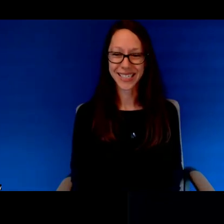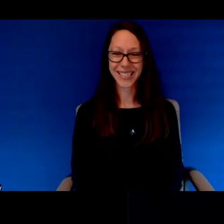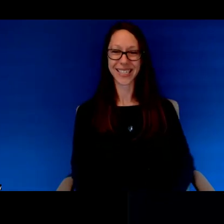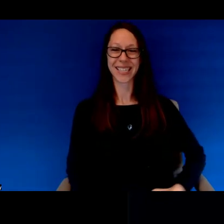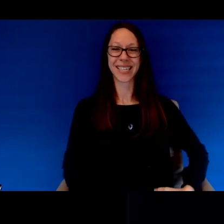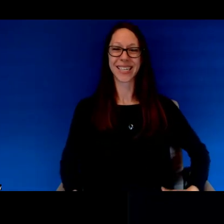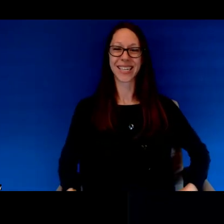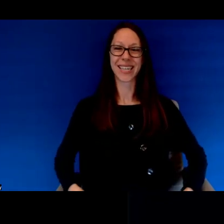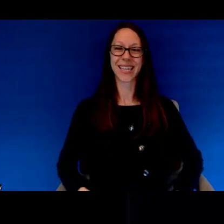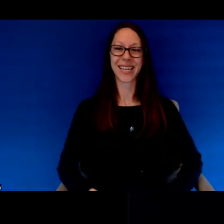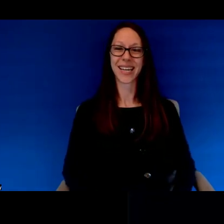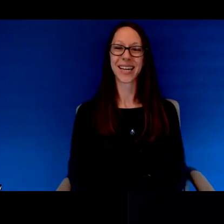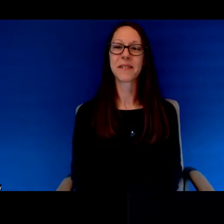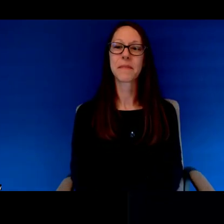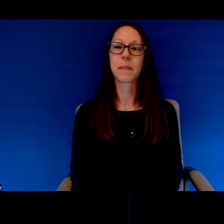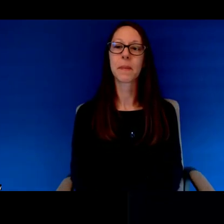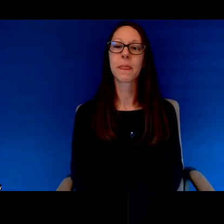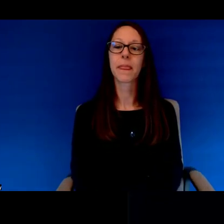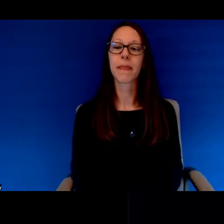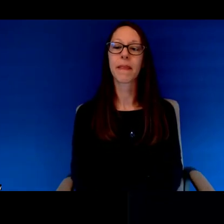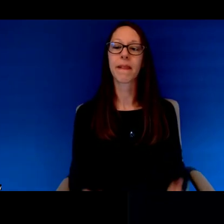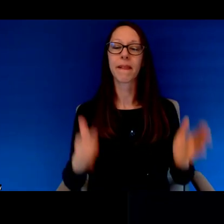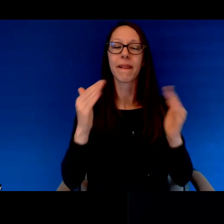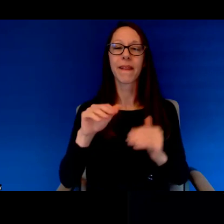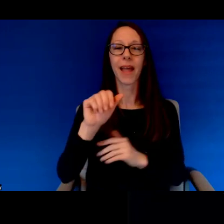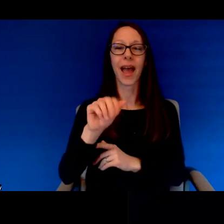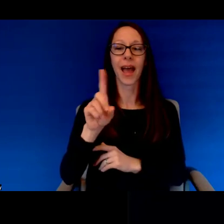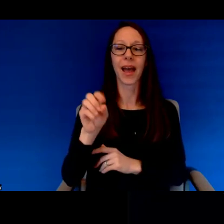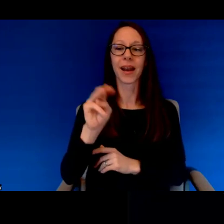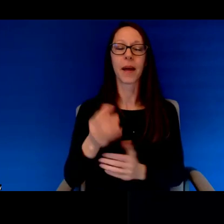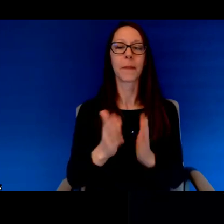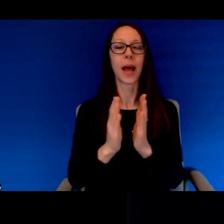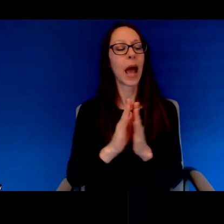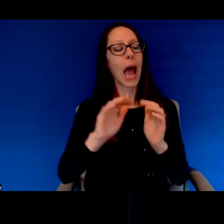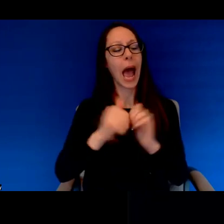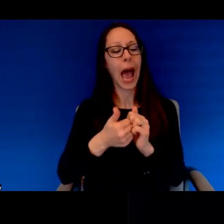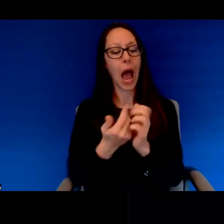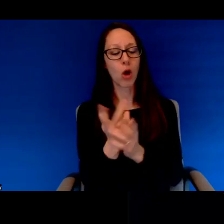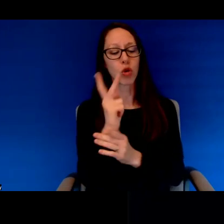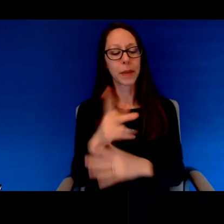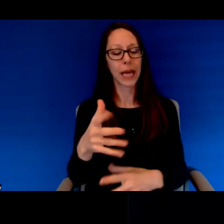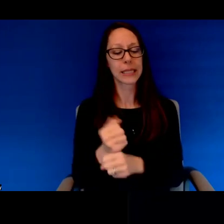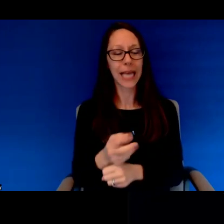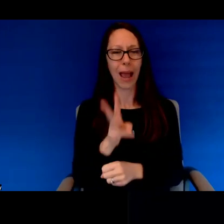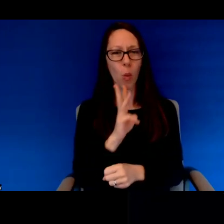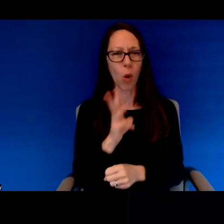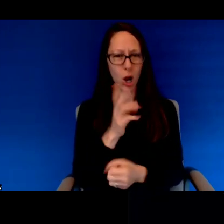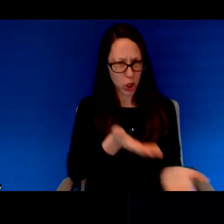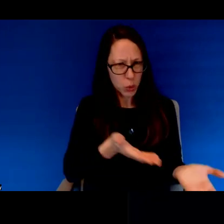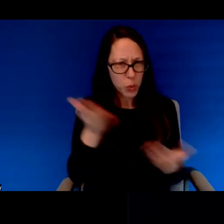right. Okay. Adam asks, how are plants supposed to get water on the moon? Are you providing all of the water for them?